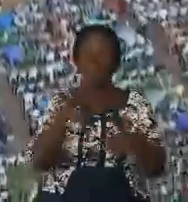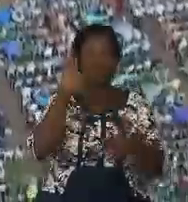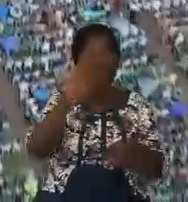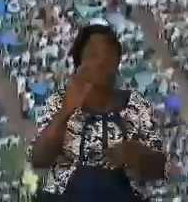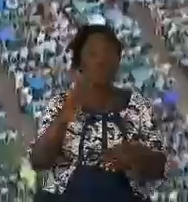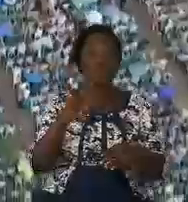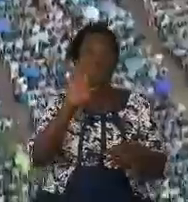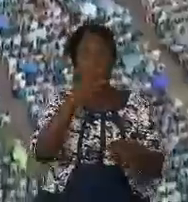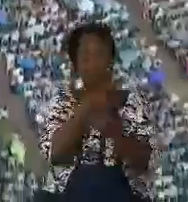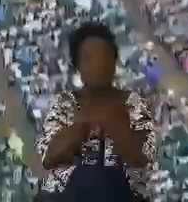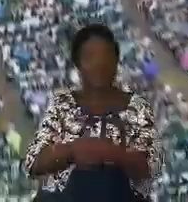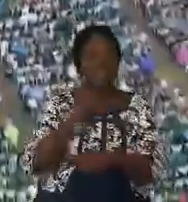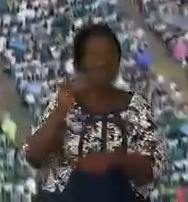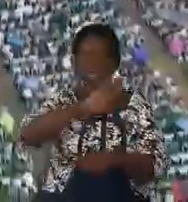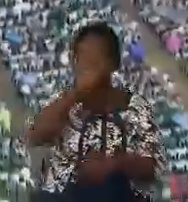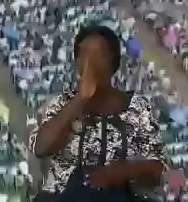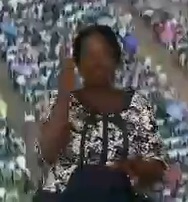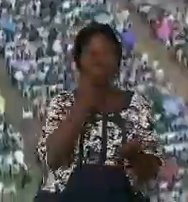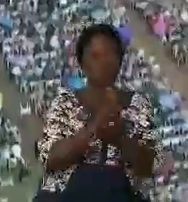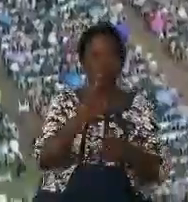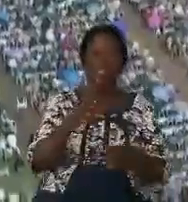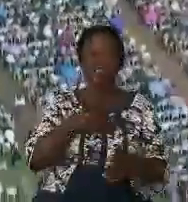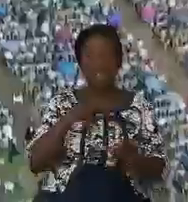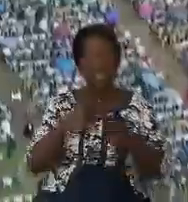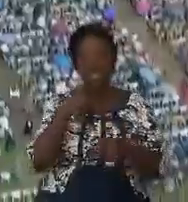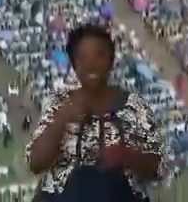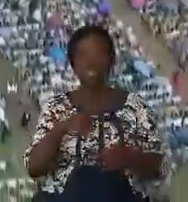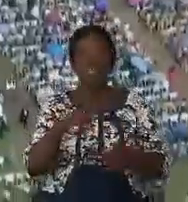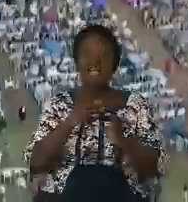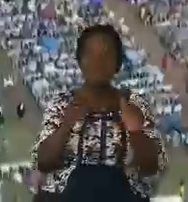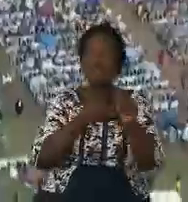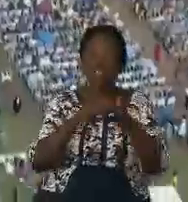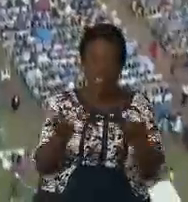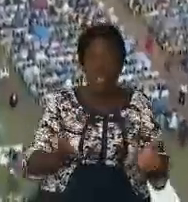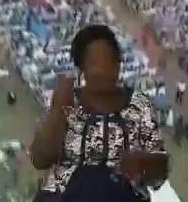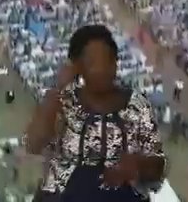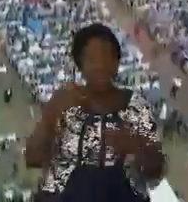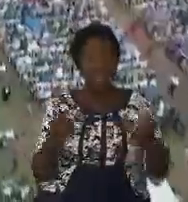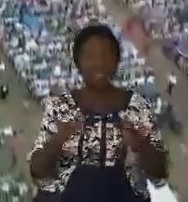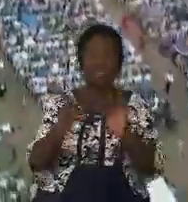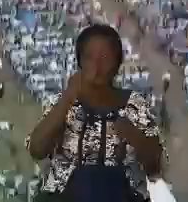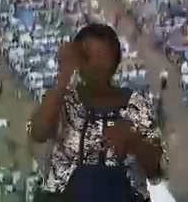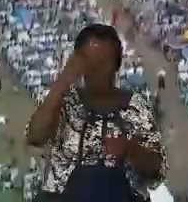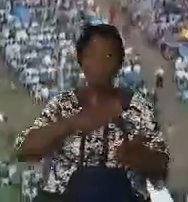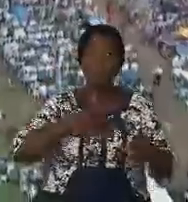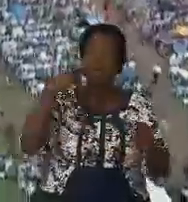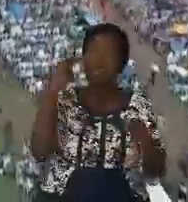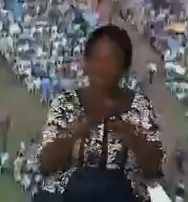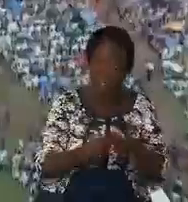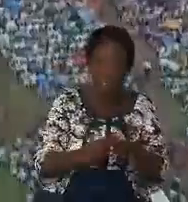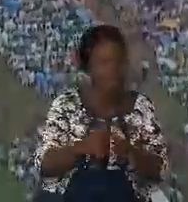your rest will be unceasing. It says everything is available for you here now if you know my